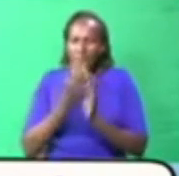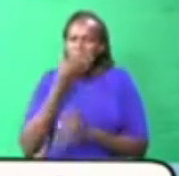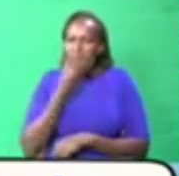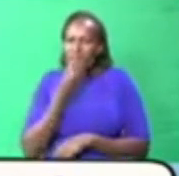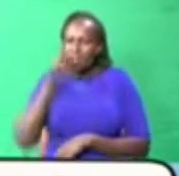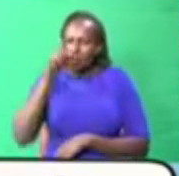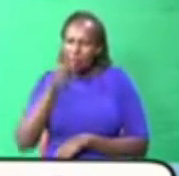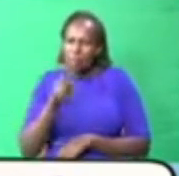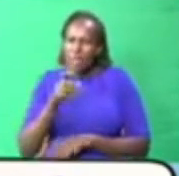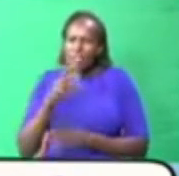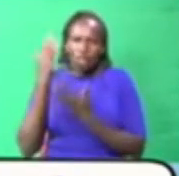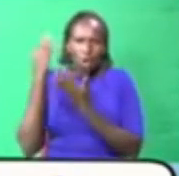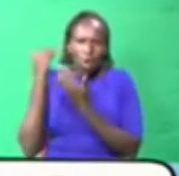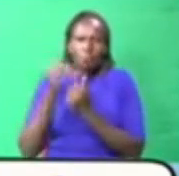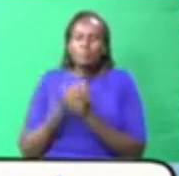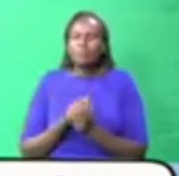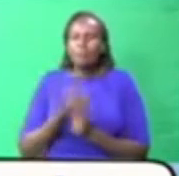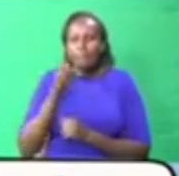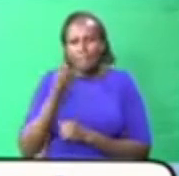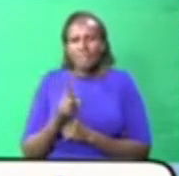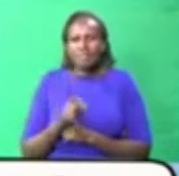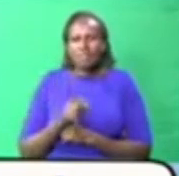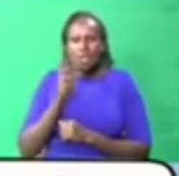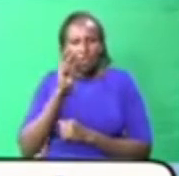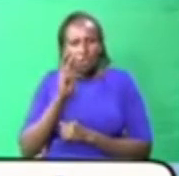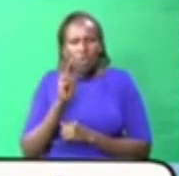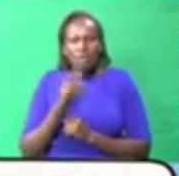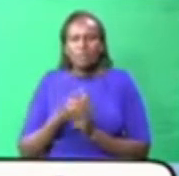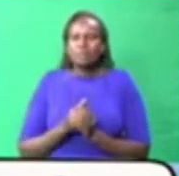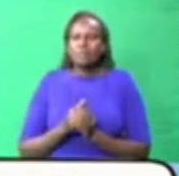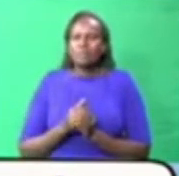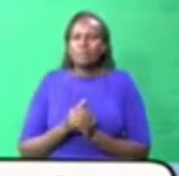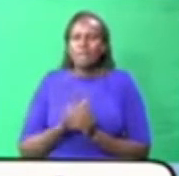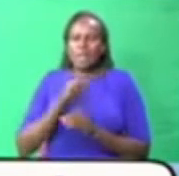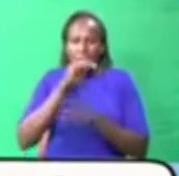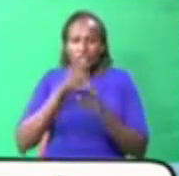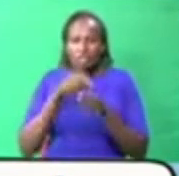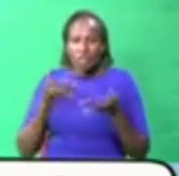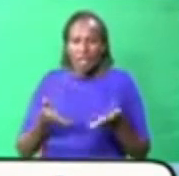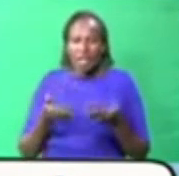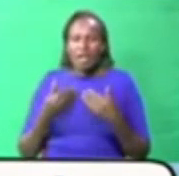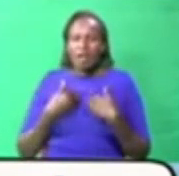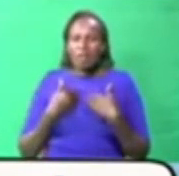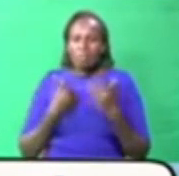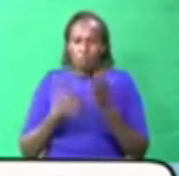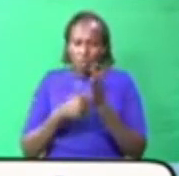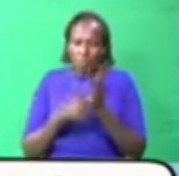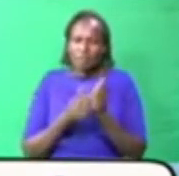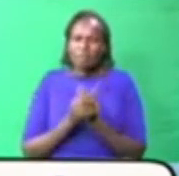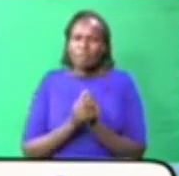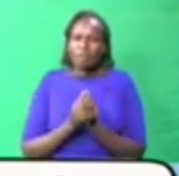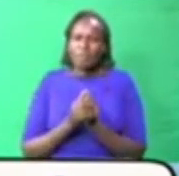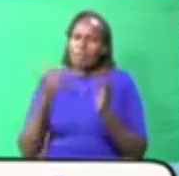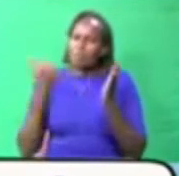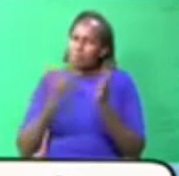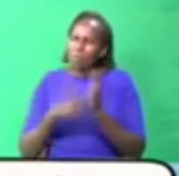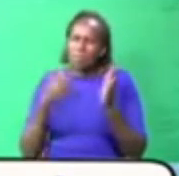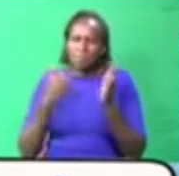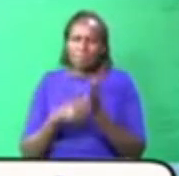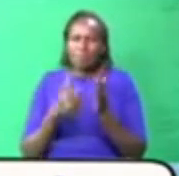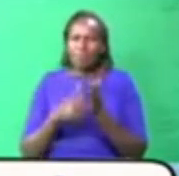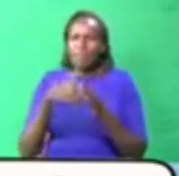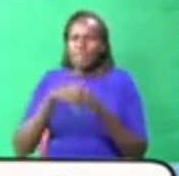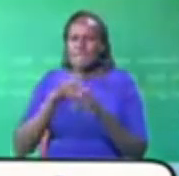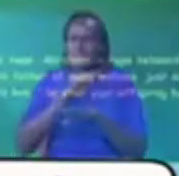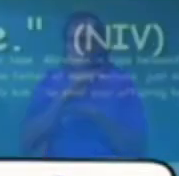must hope against hope. Look at the situation we are in as a nation today. The situation seems so hopeless.